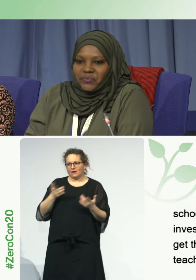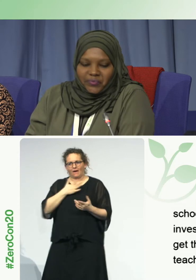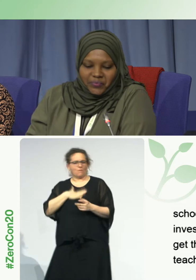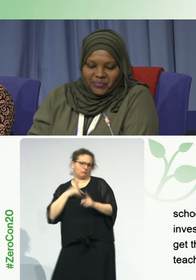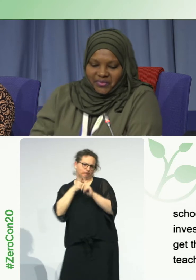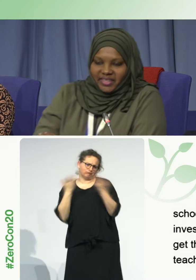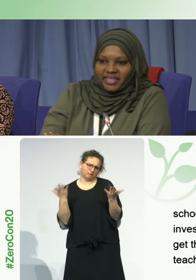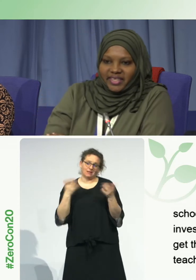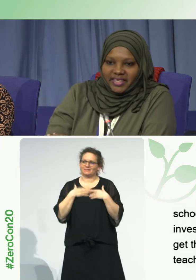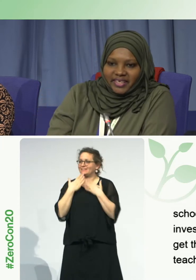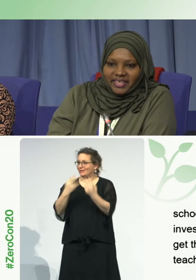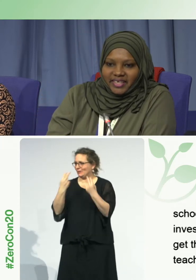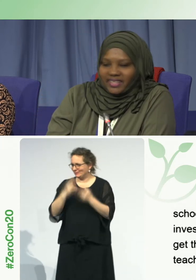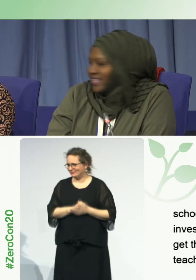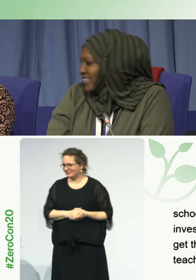much.